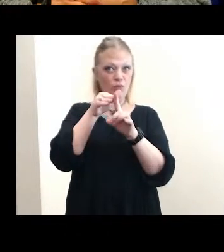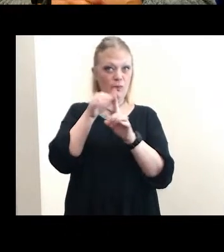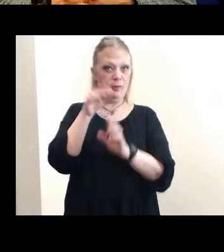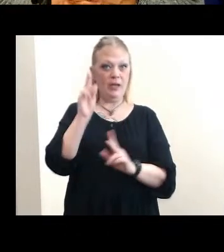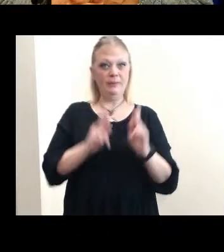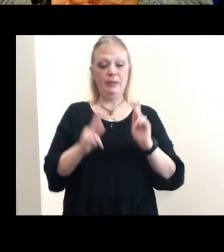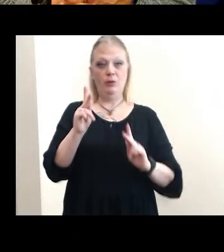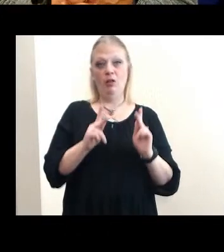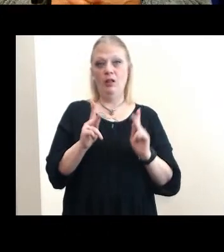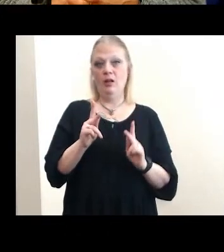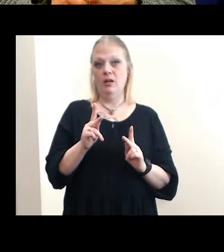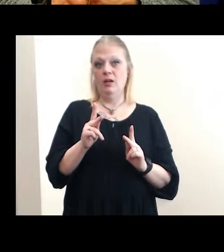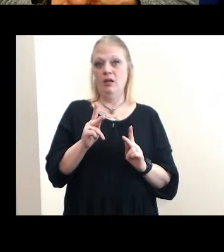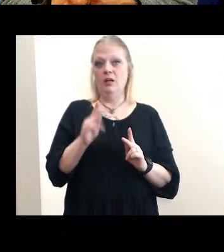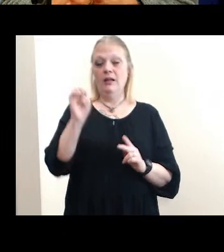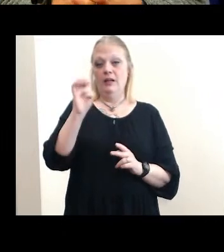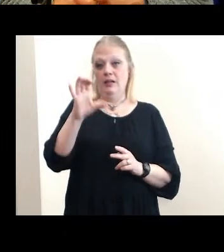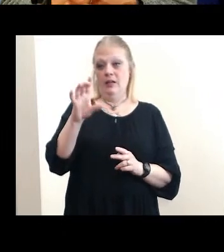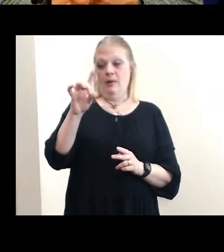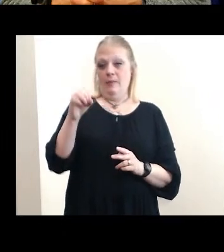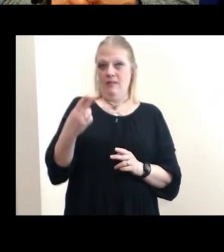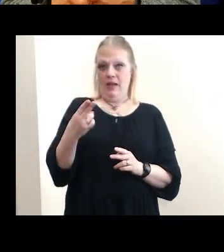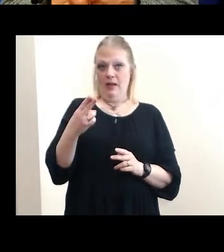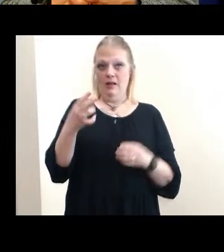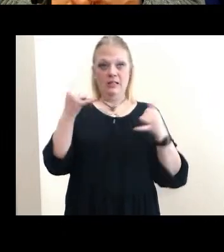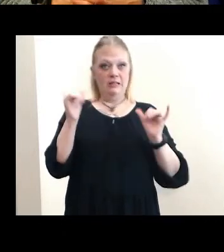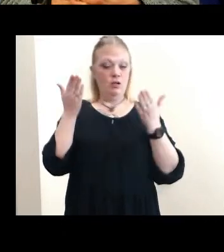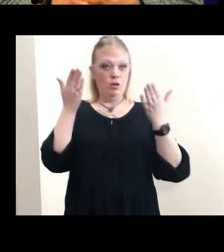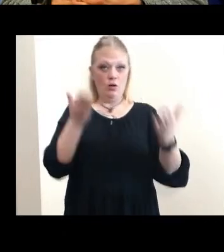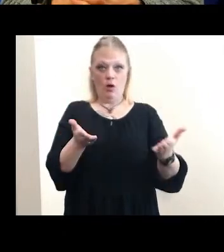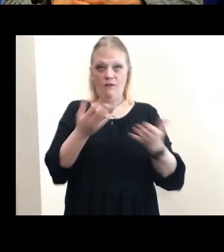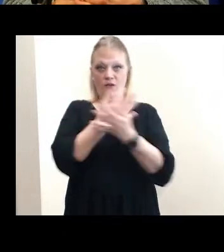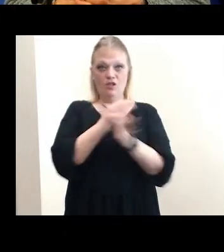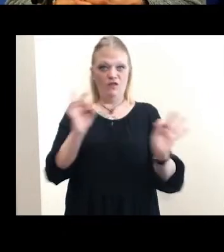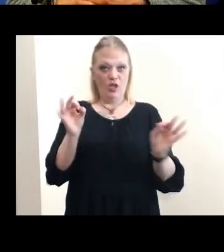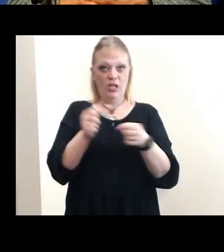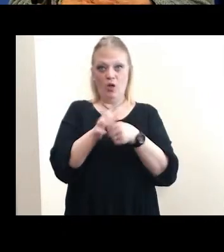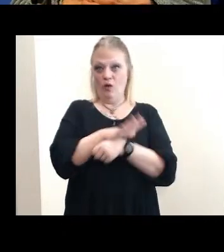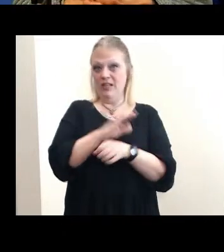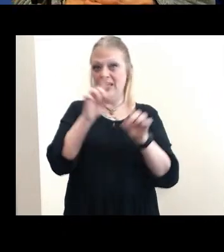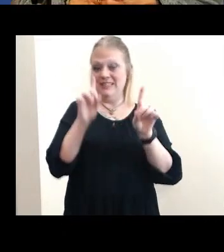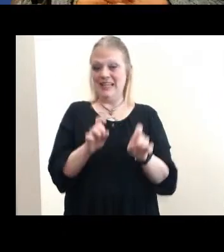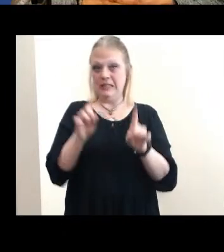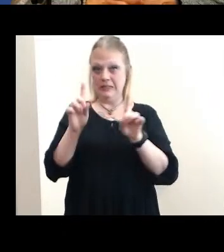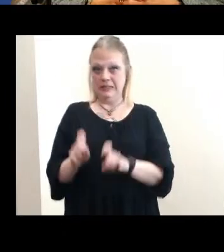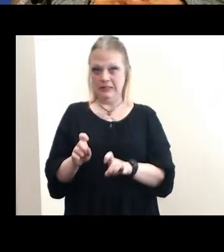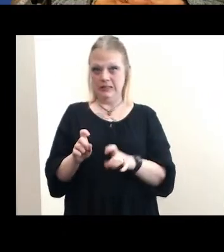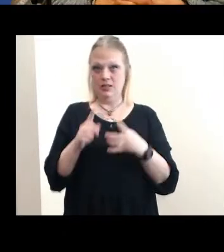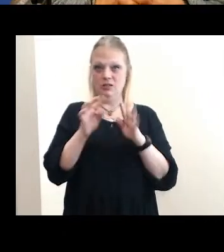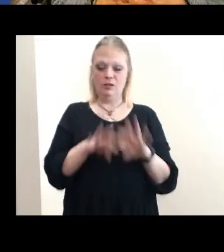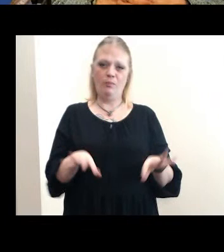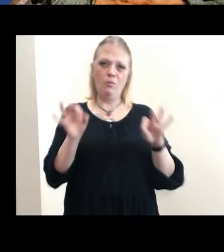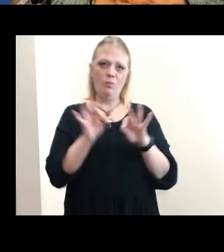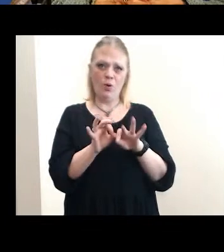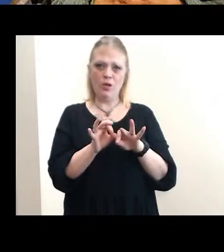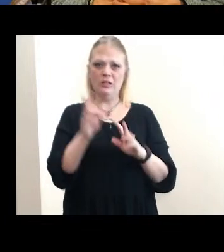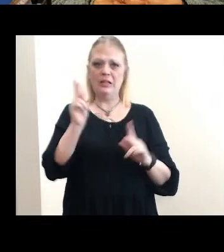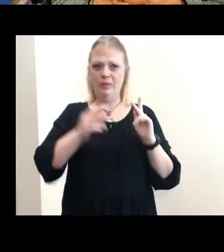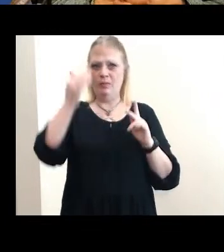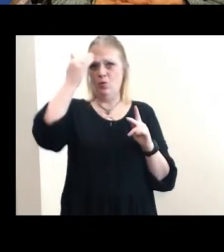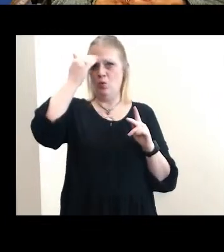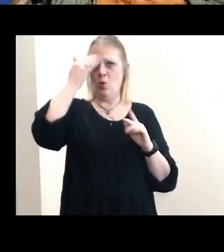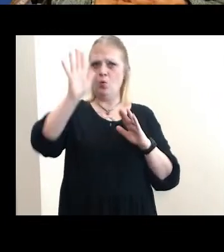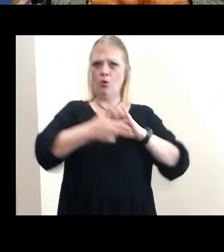that the Erie County Health Department is still offering free COVID-19 testing. It's important that people know